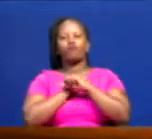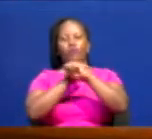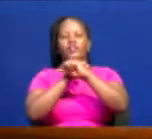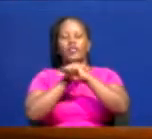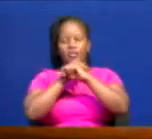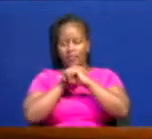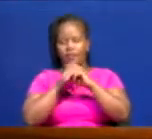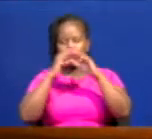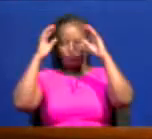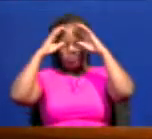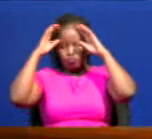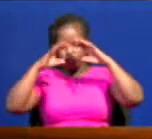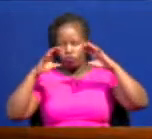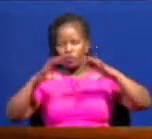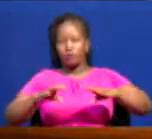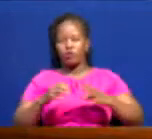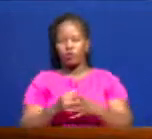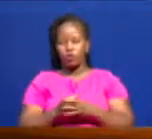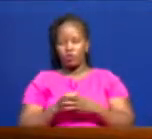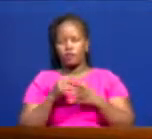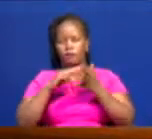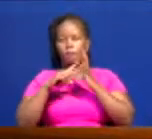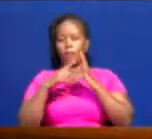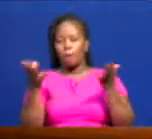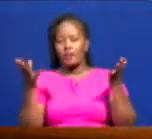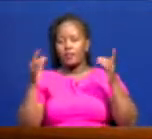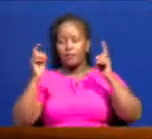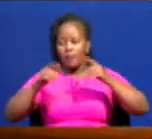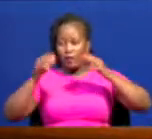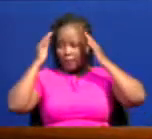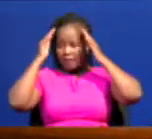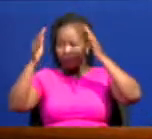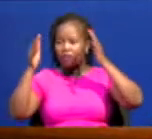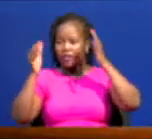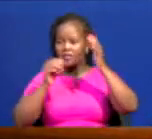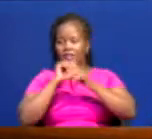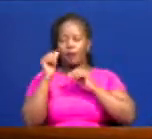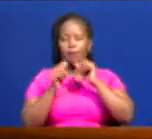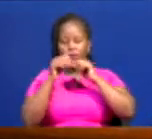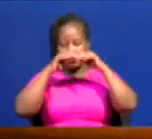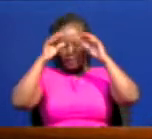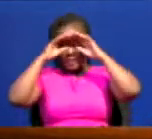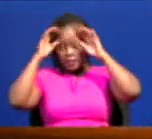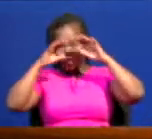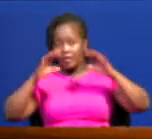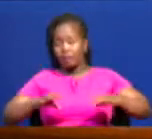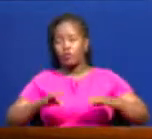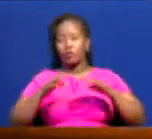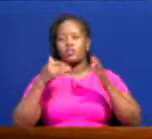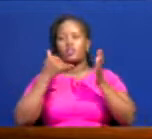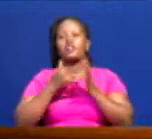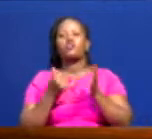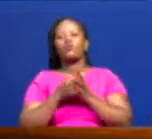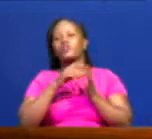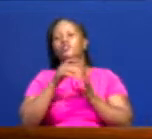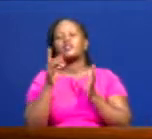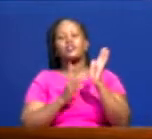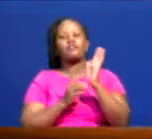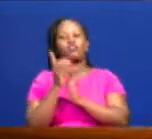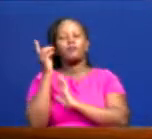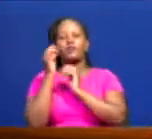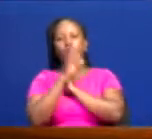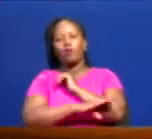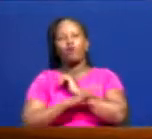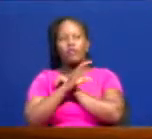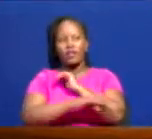devolution. So we must look at the objects of devolution, including the equitable development of the country,